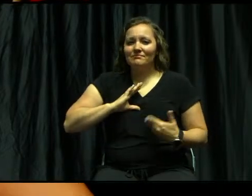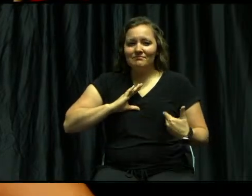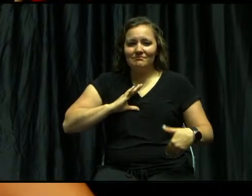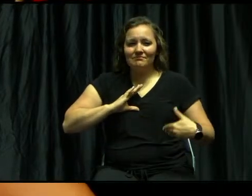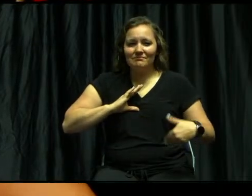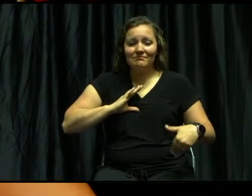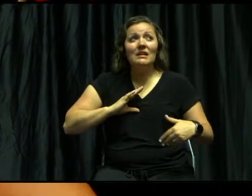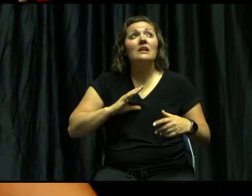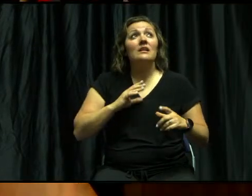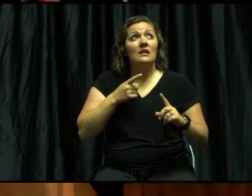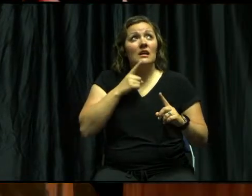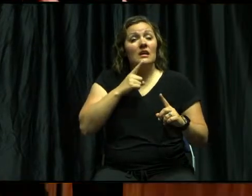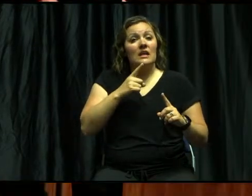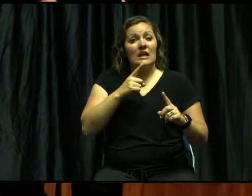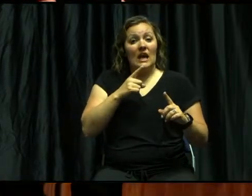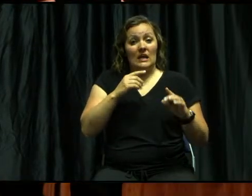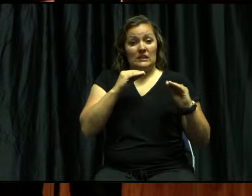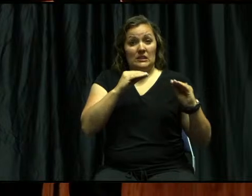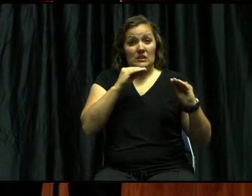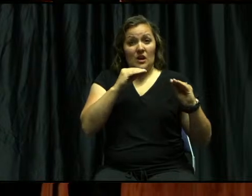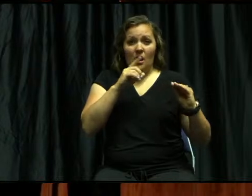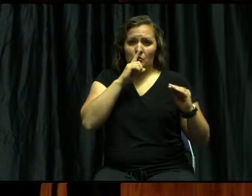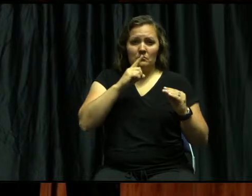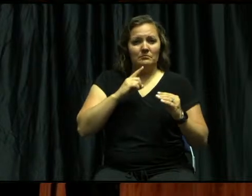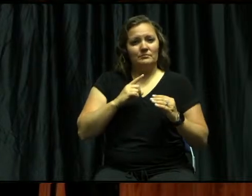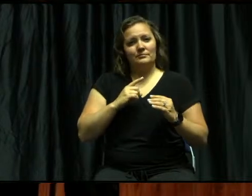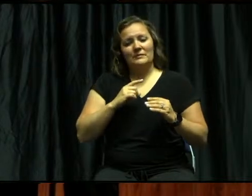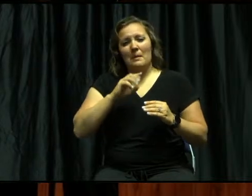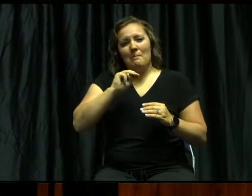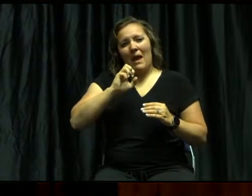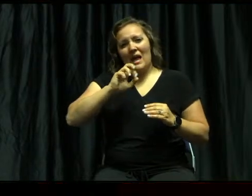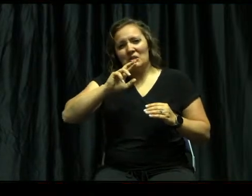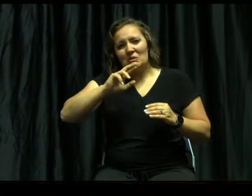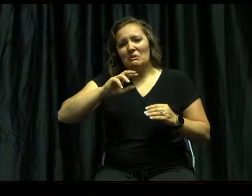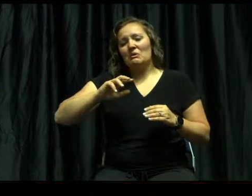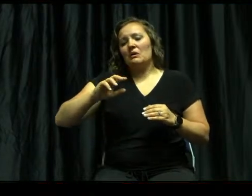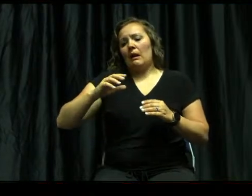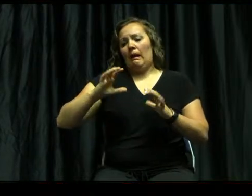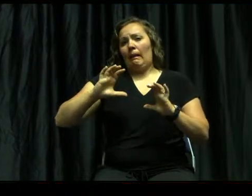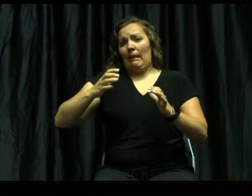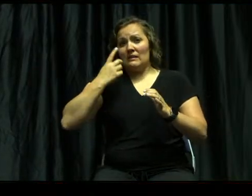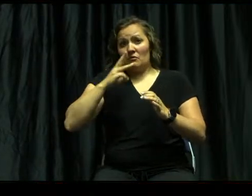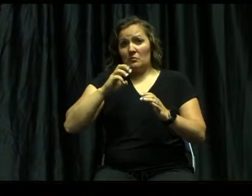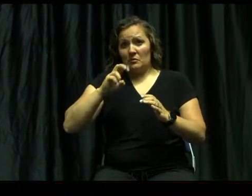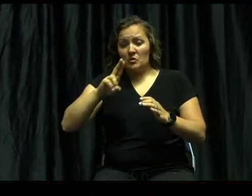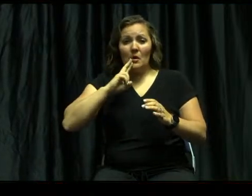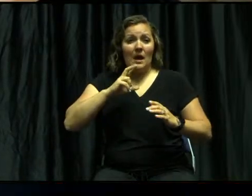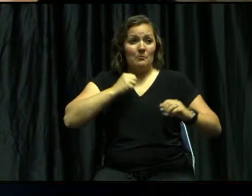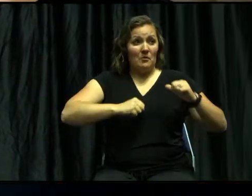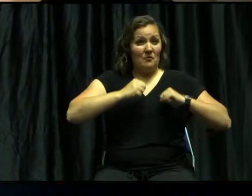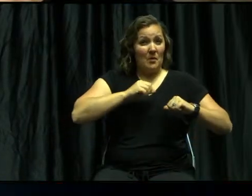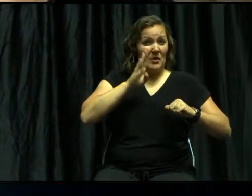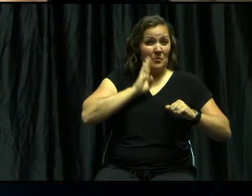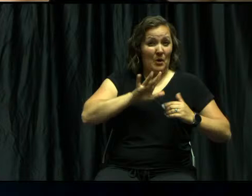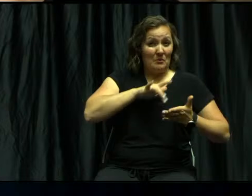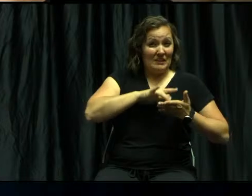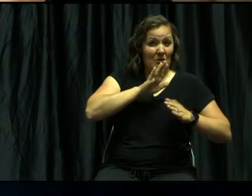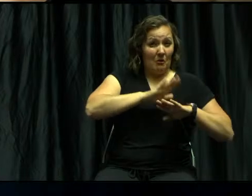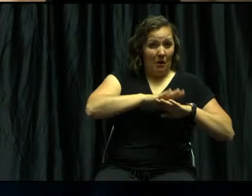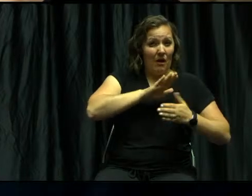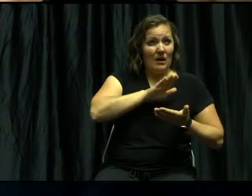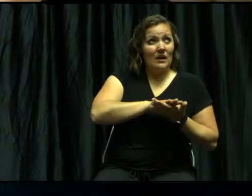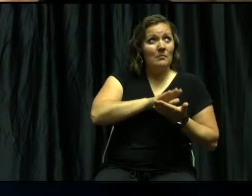has conducted master classes for WSU students and performed at the Valet Browning Center on campus. You have to have